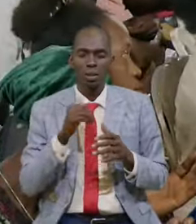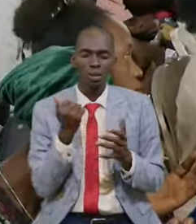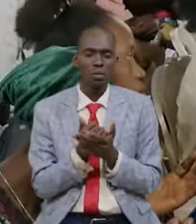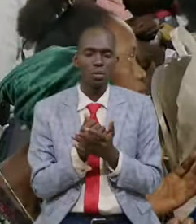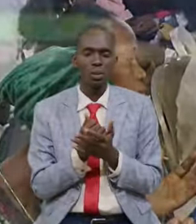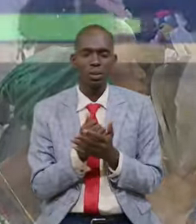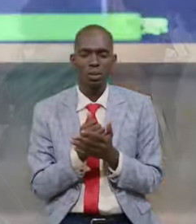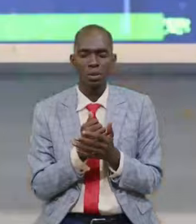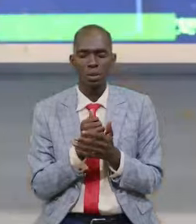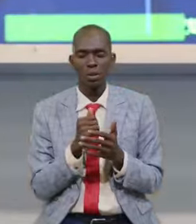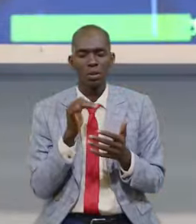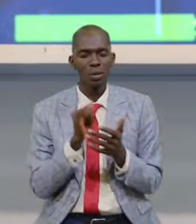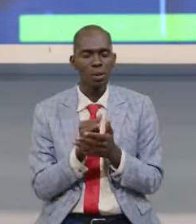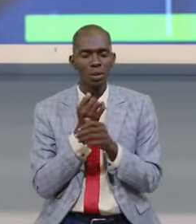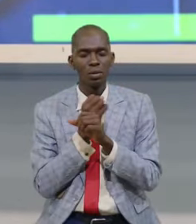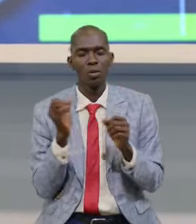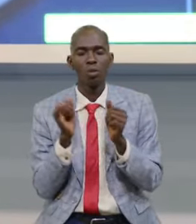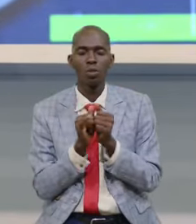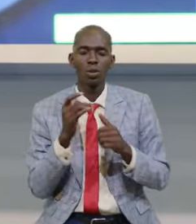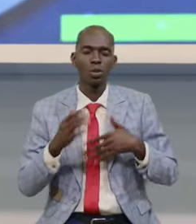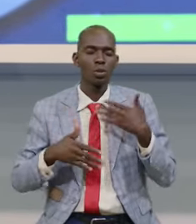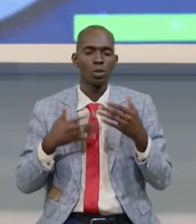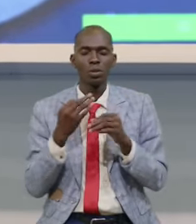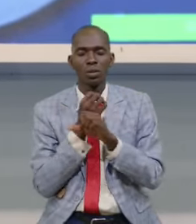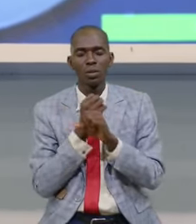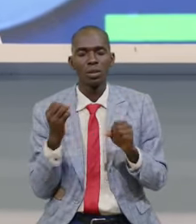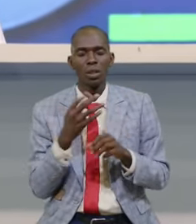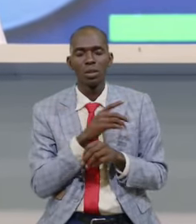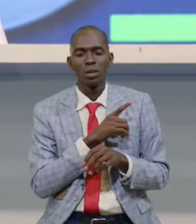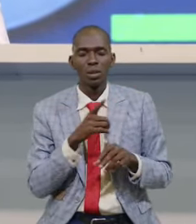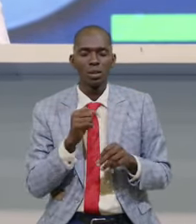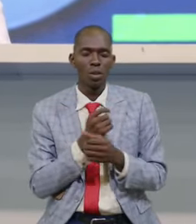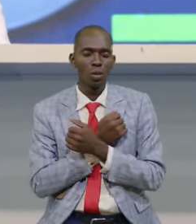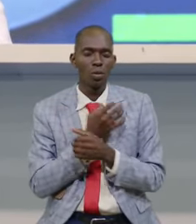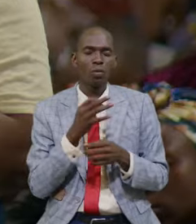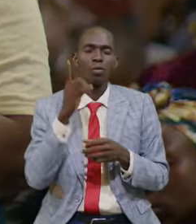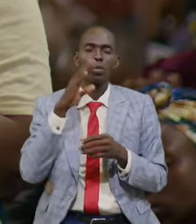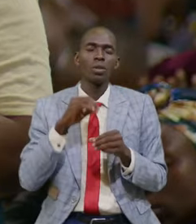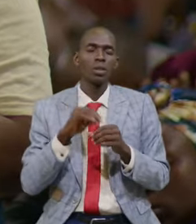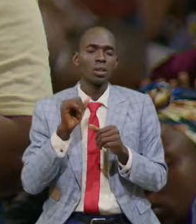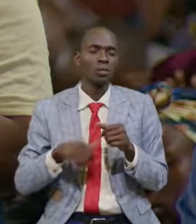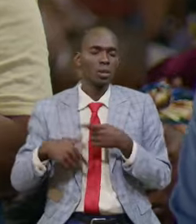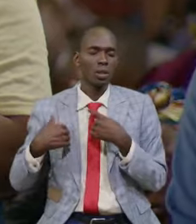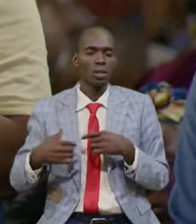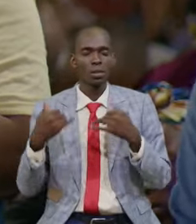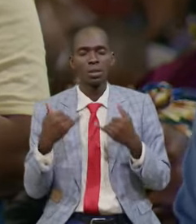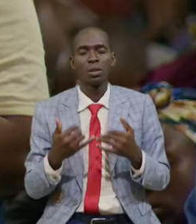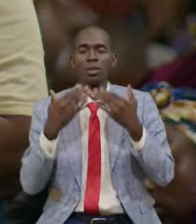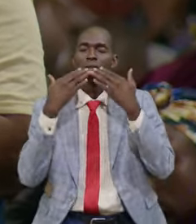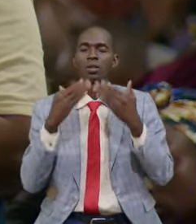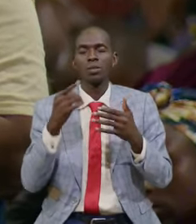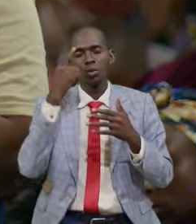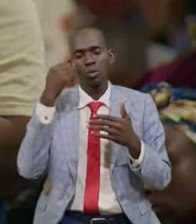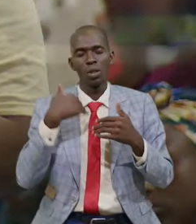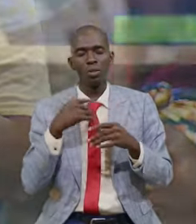salvation with the joy of salvation and the love of God in every heart now. Thank you, Lord, because we know you have